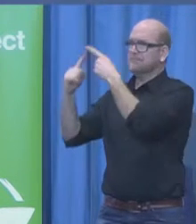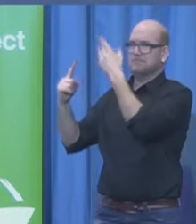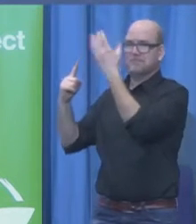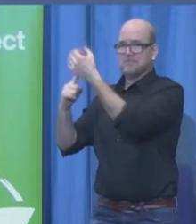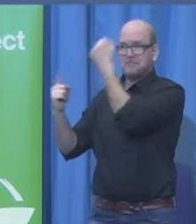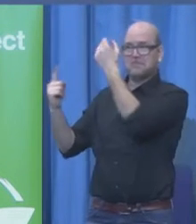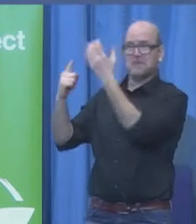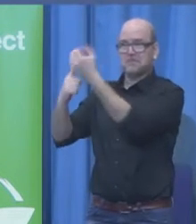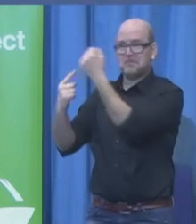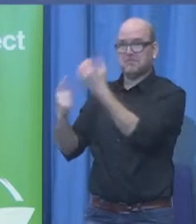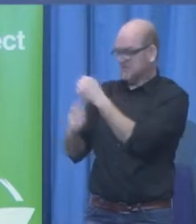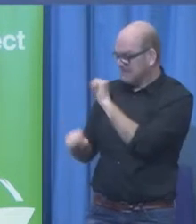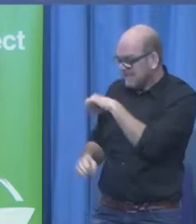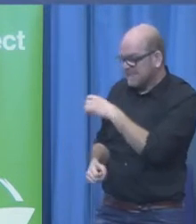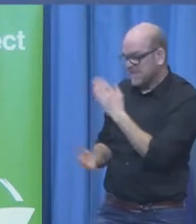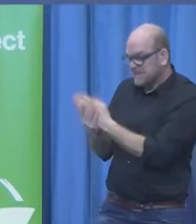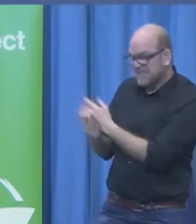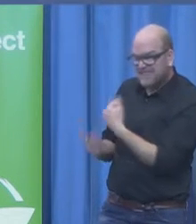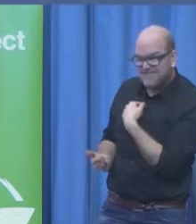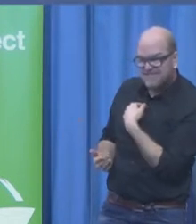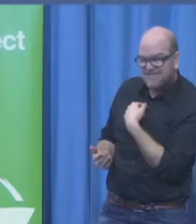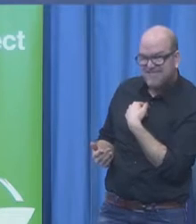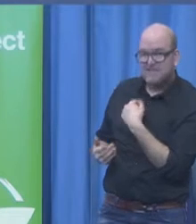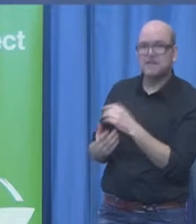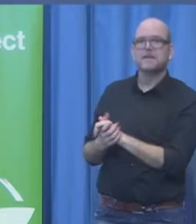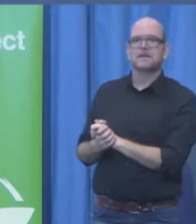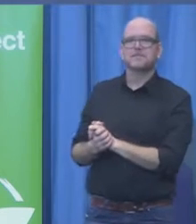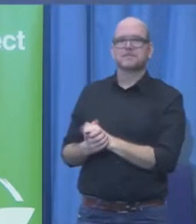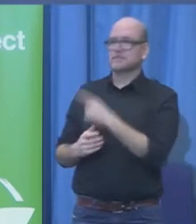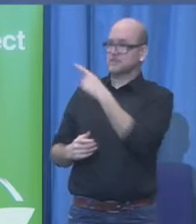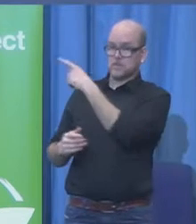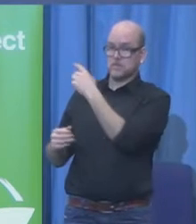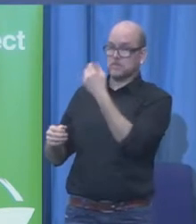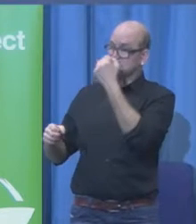disability regarding employment. Can you